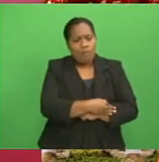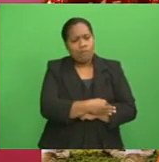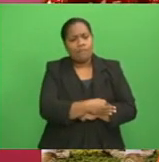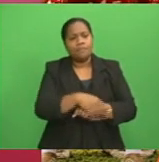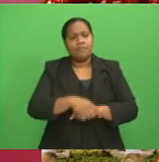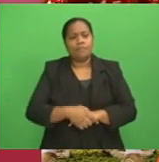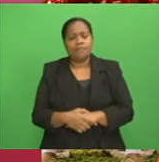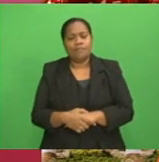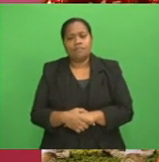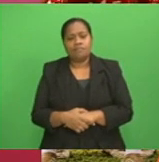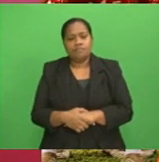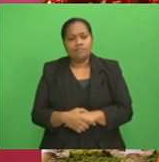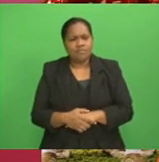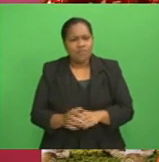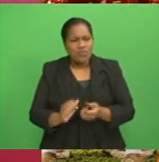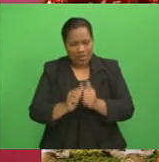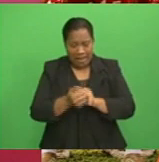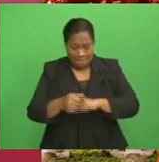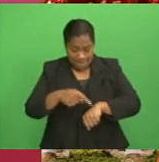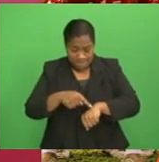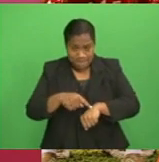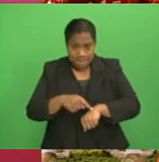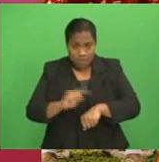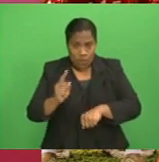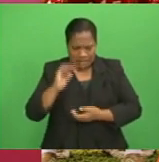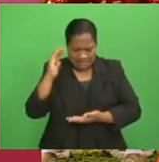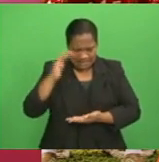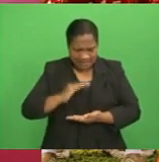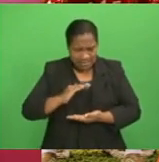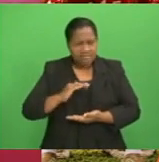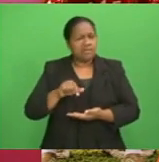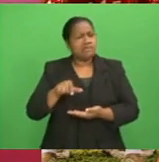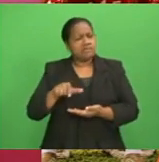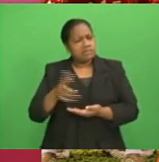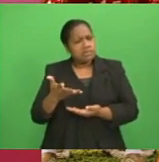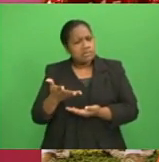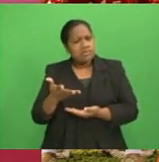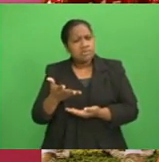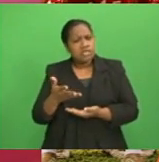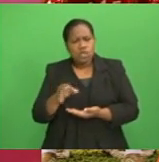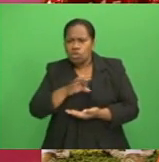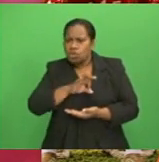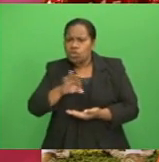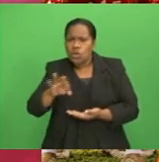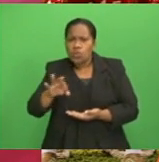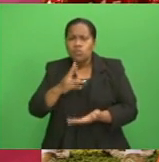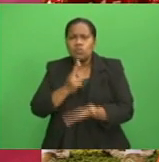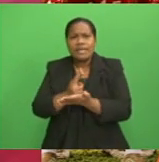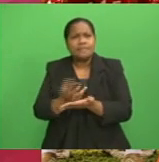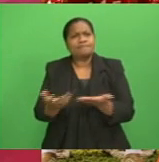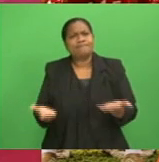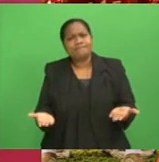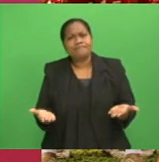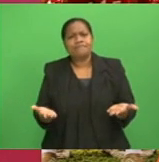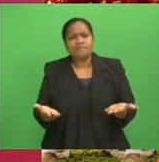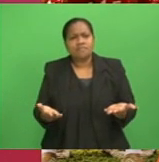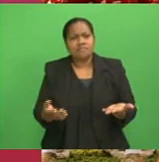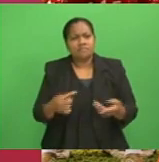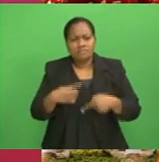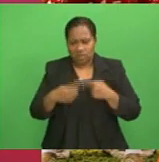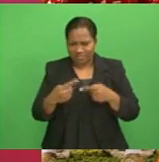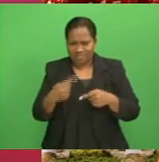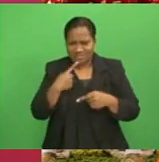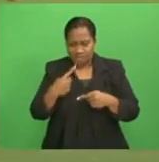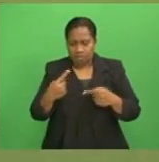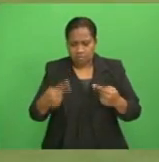Though the game time reduces, that does not take away the fact that the tournament, I think, will be held in 1